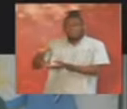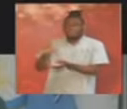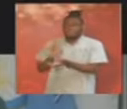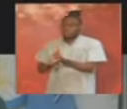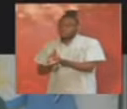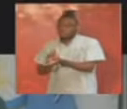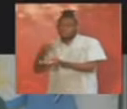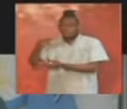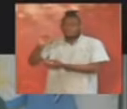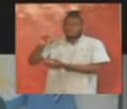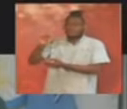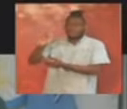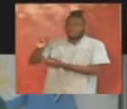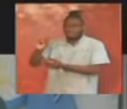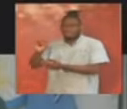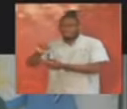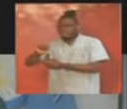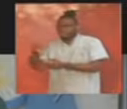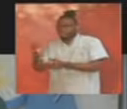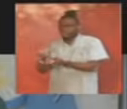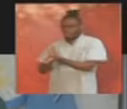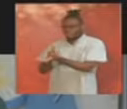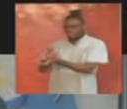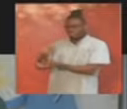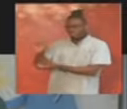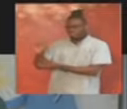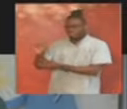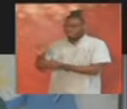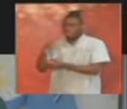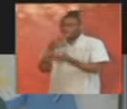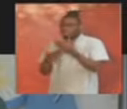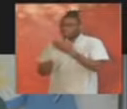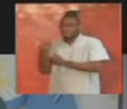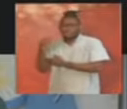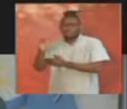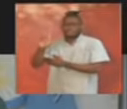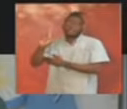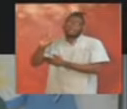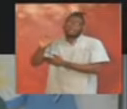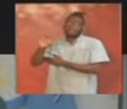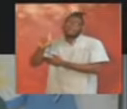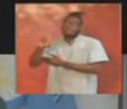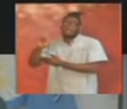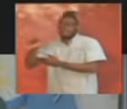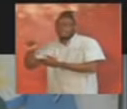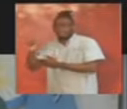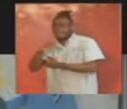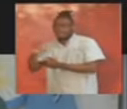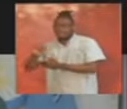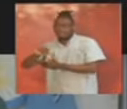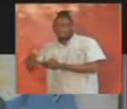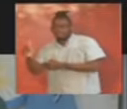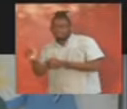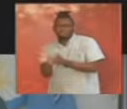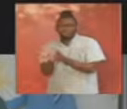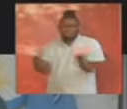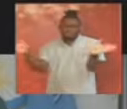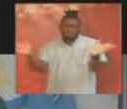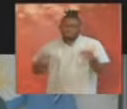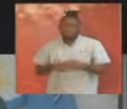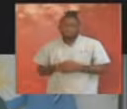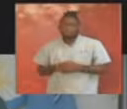Mitchell. And good morning to the media and the members of the viewing public. So 1 year into the